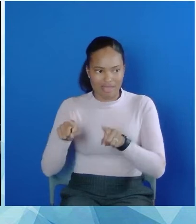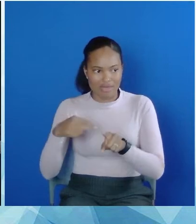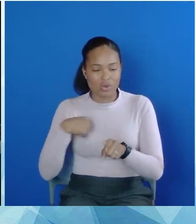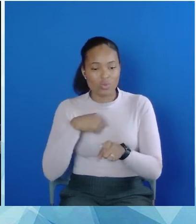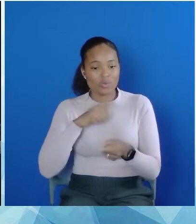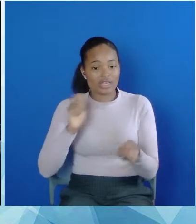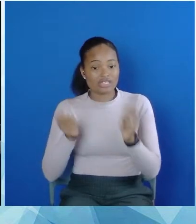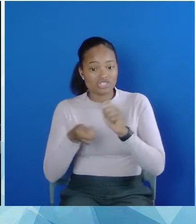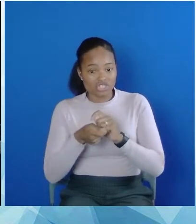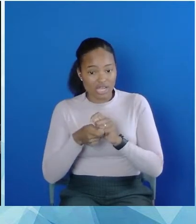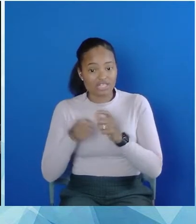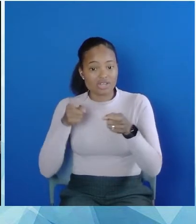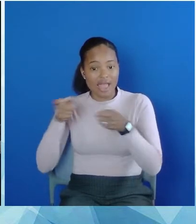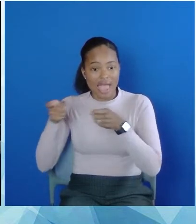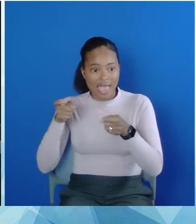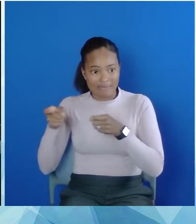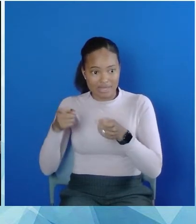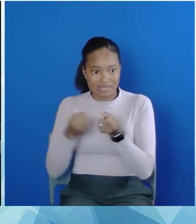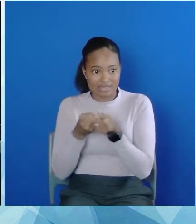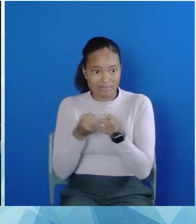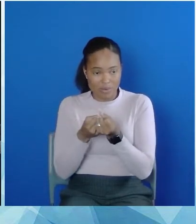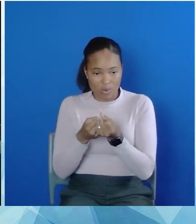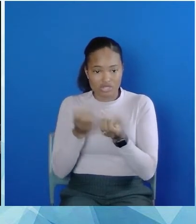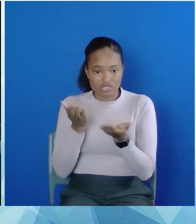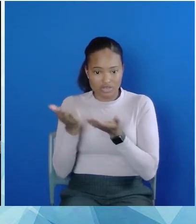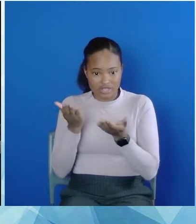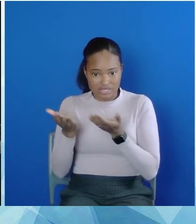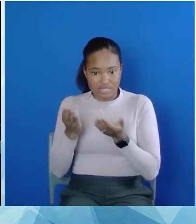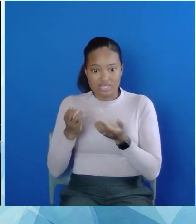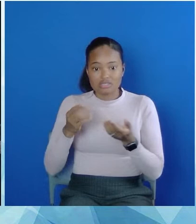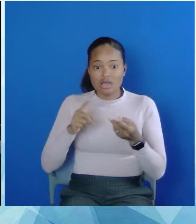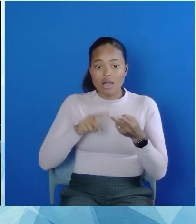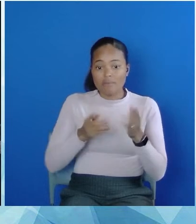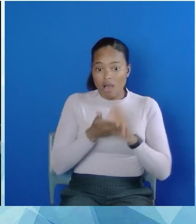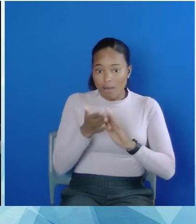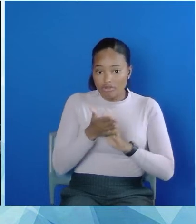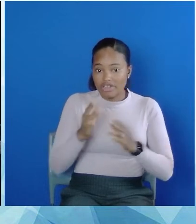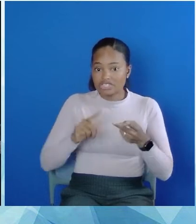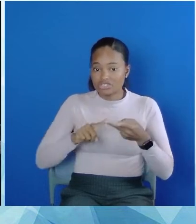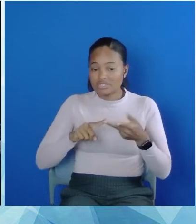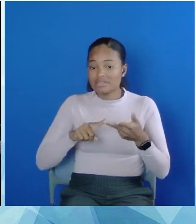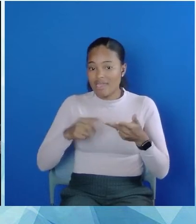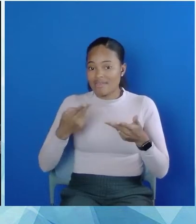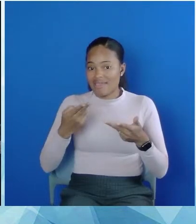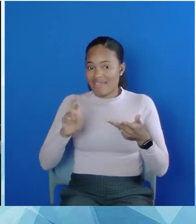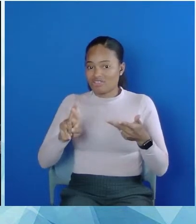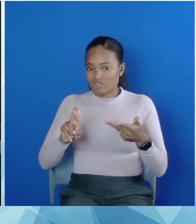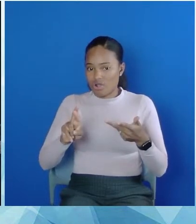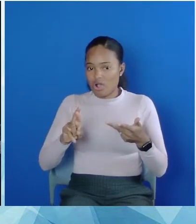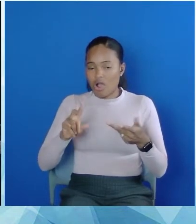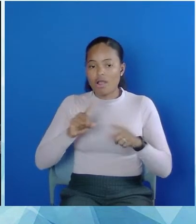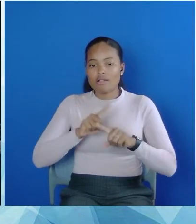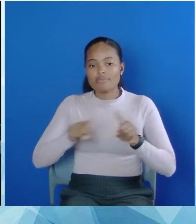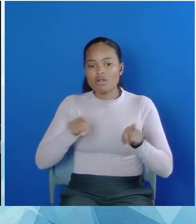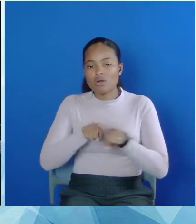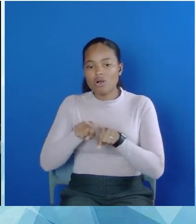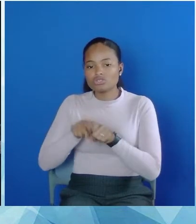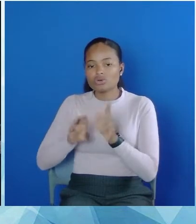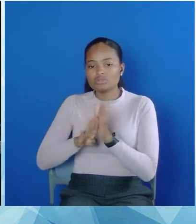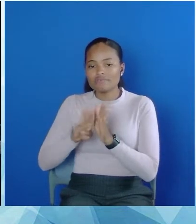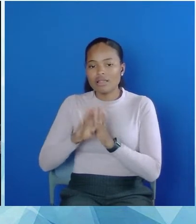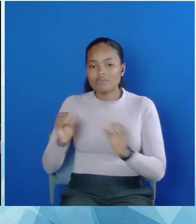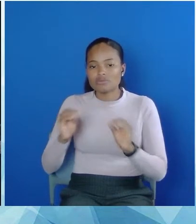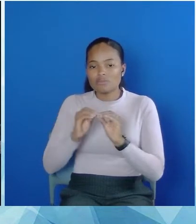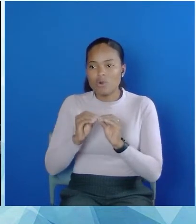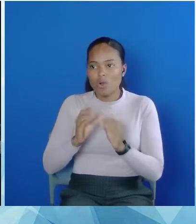business services, operations, and HR departments, but we also developed a more formalized staffing